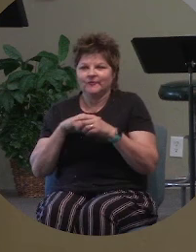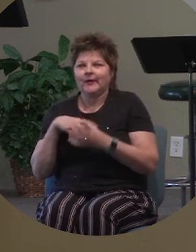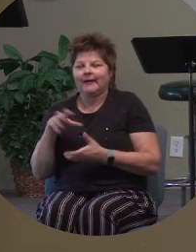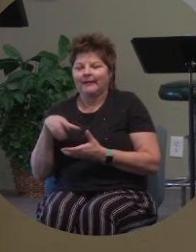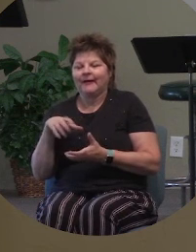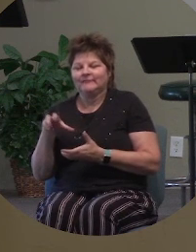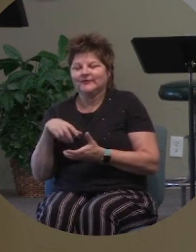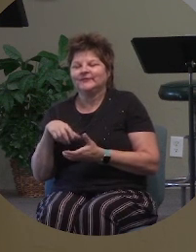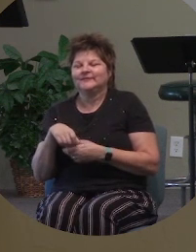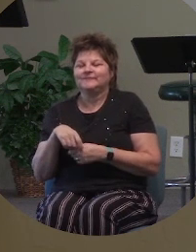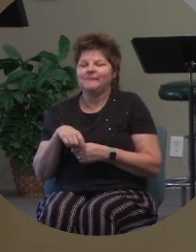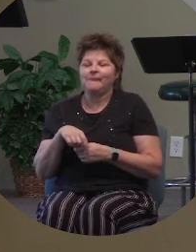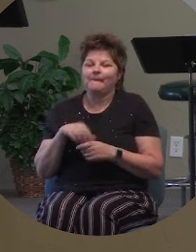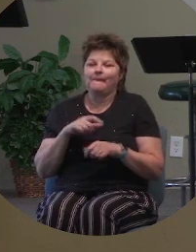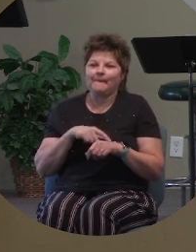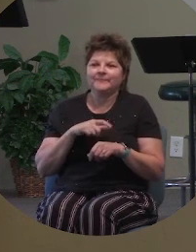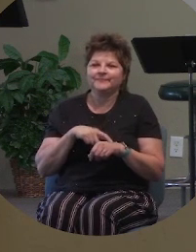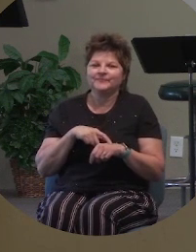time